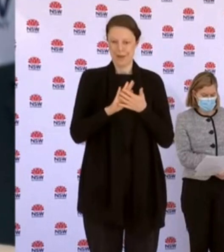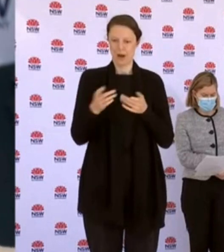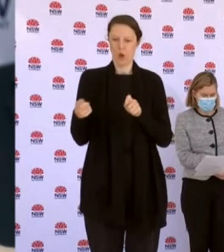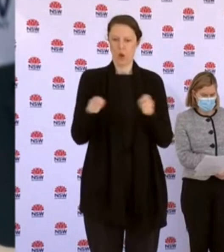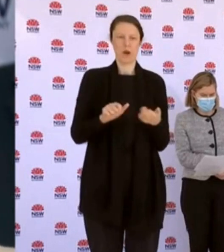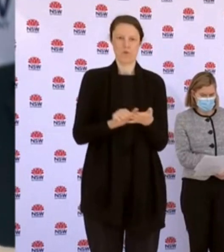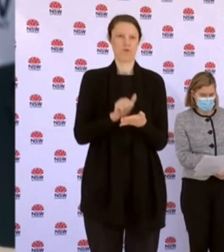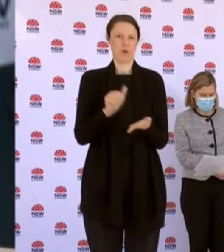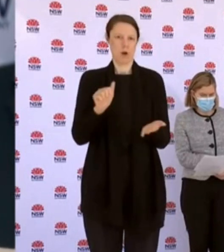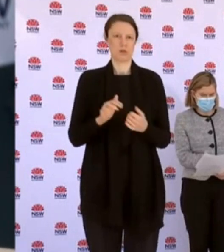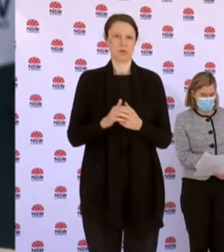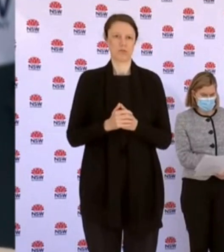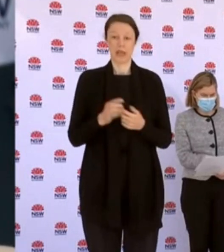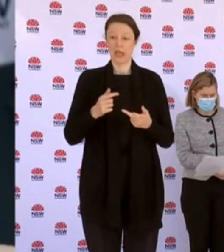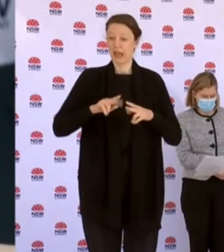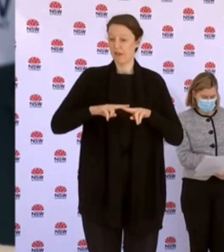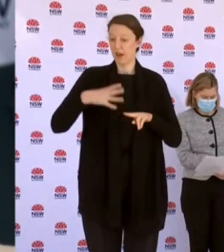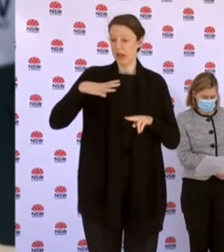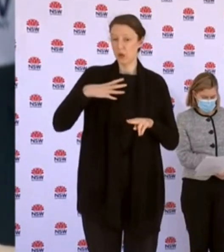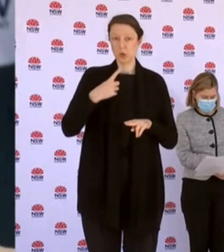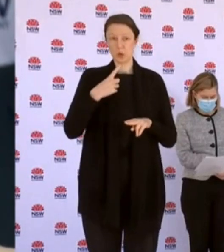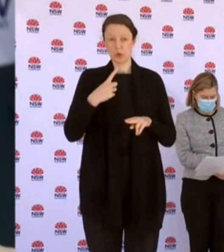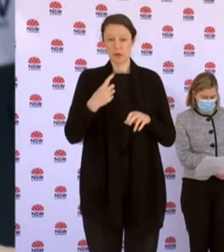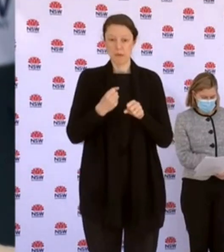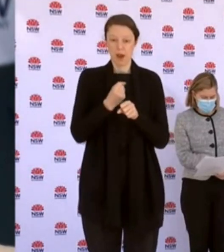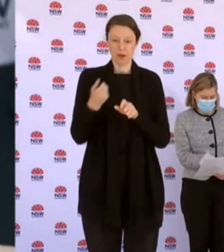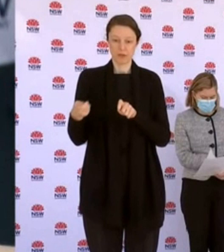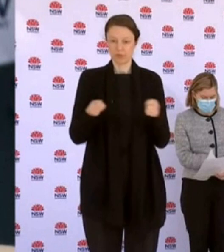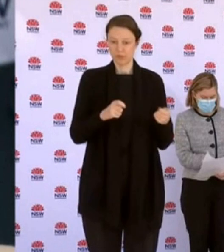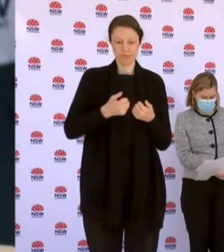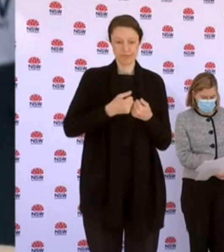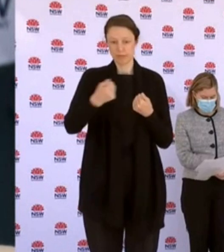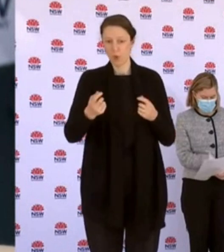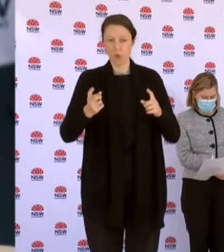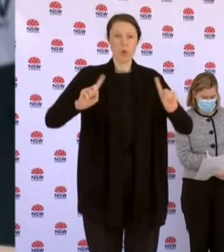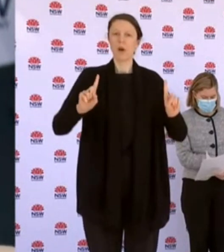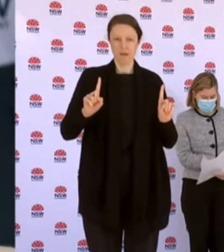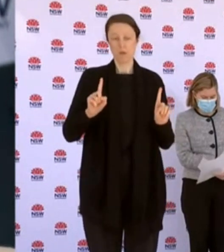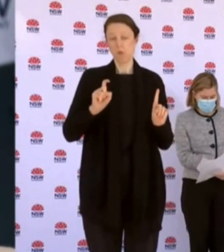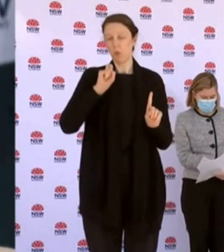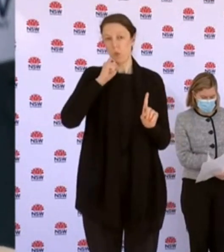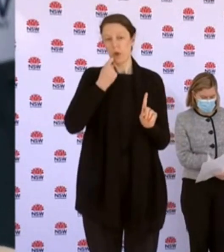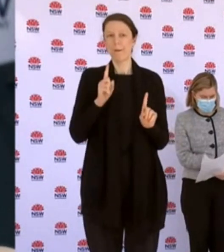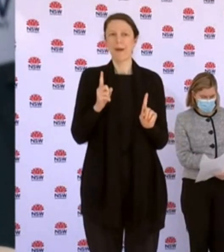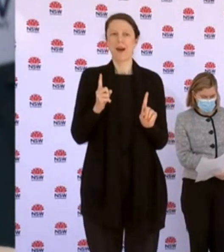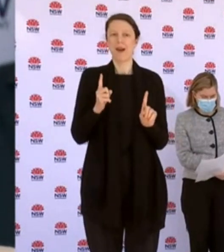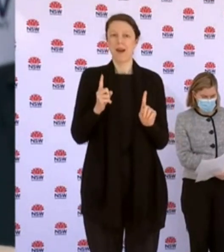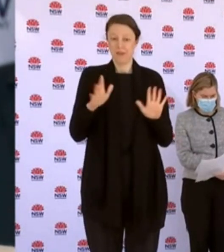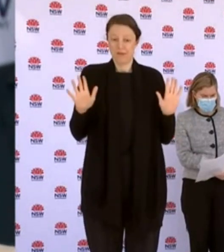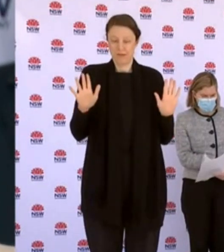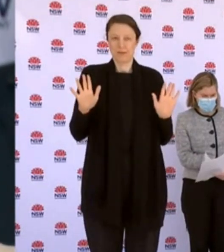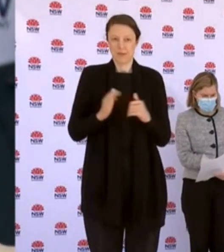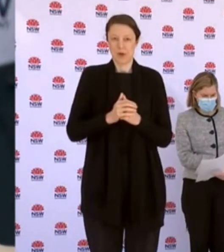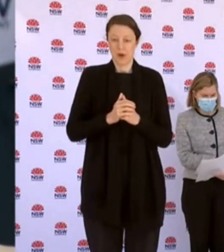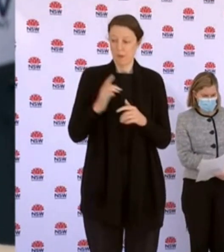to make difficult decisions if we need to. But I want to say this to the community of New South Wales. We've been through these difficult times before,